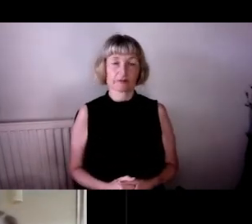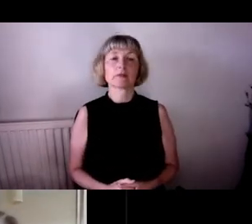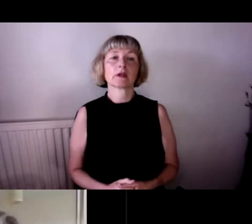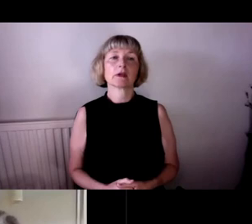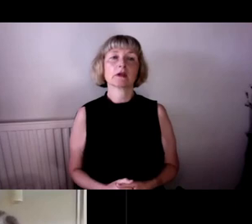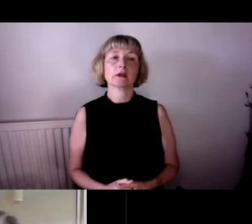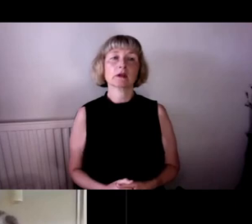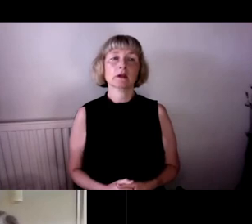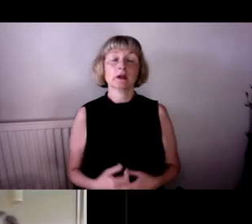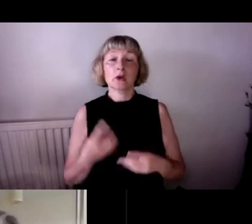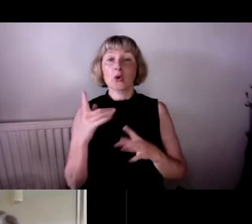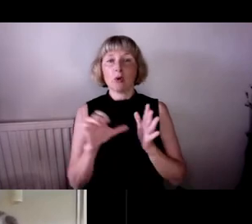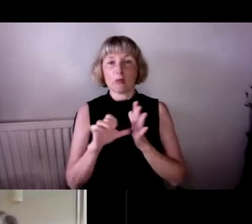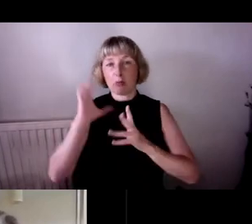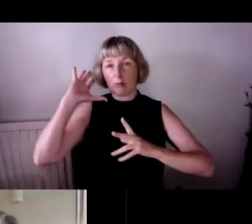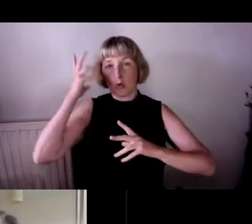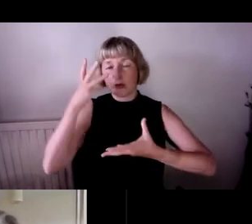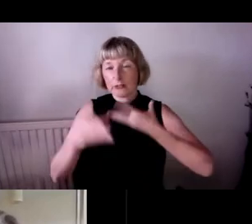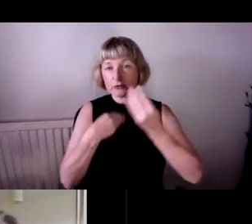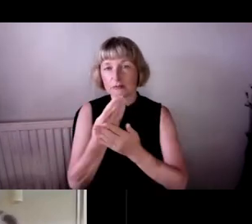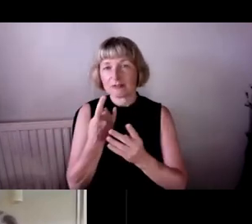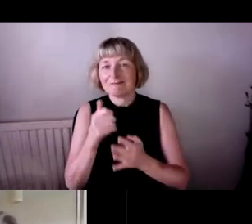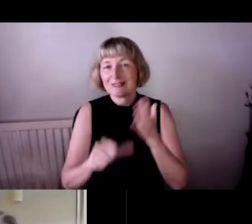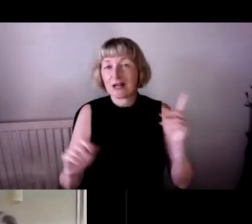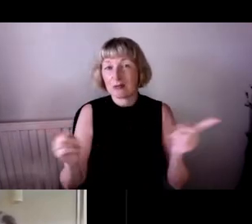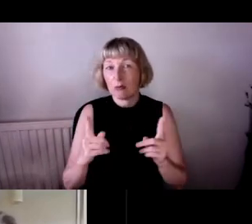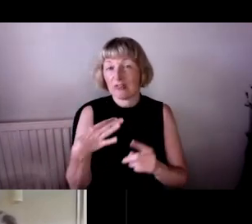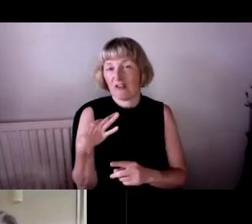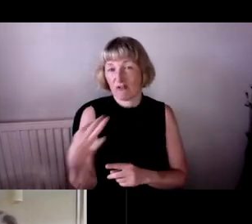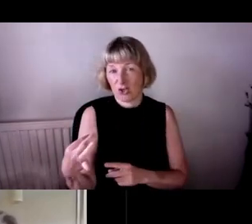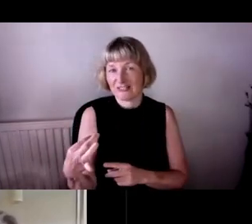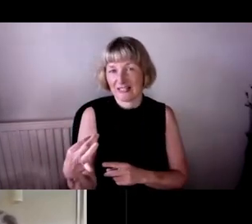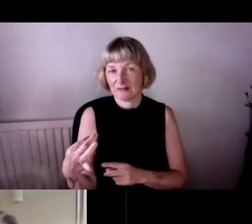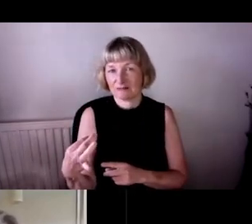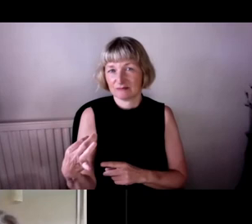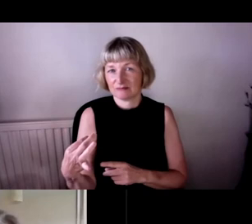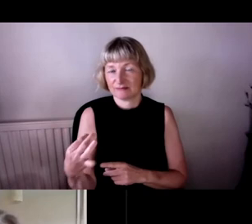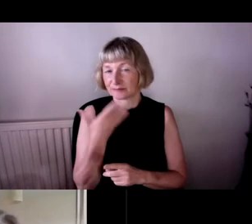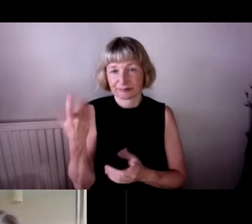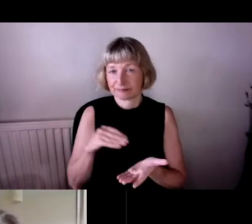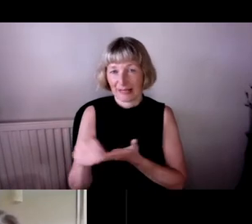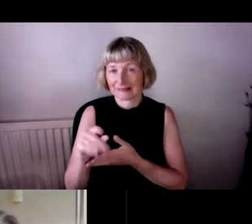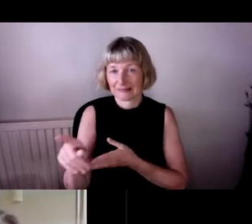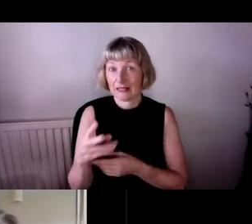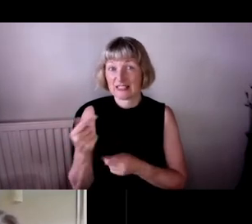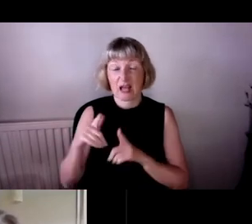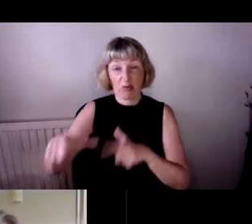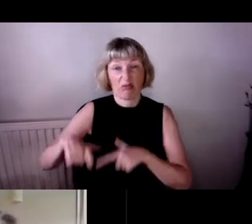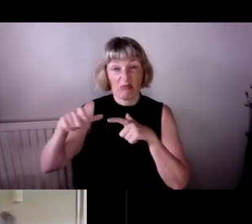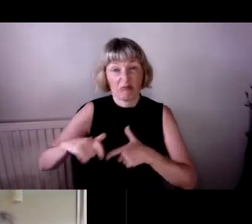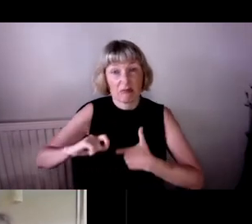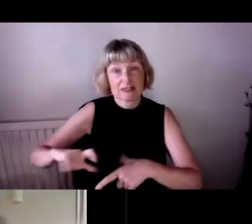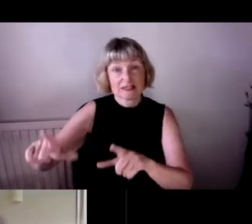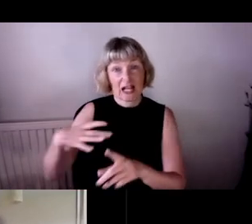as volunteers, and those volunteers have not been supported to grow, and some of them have remained there. And sometimes the